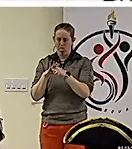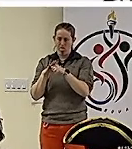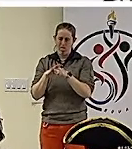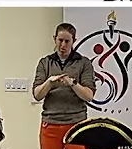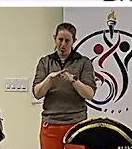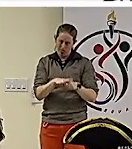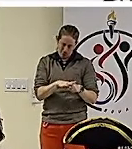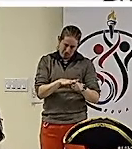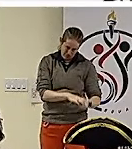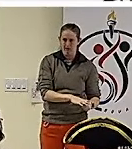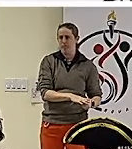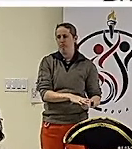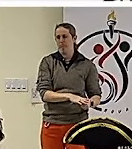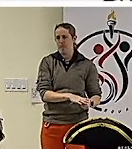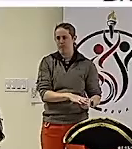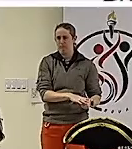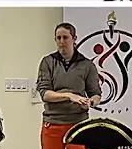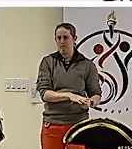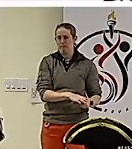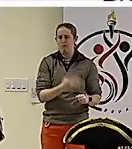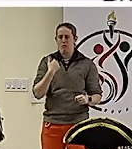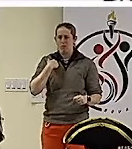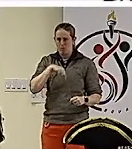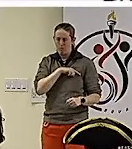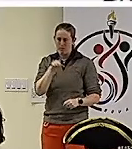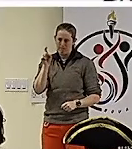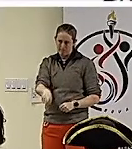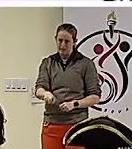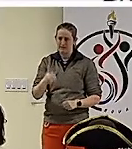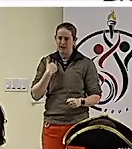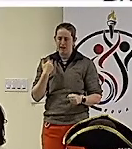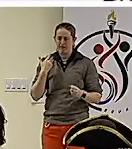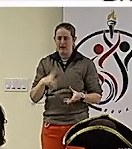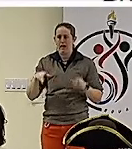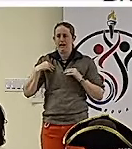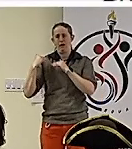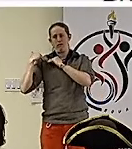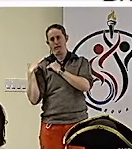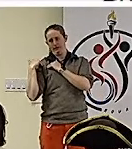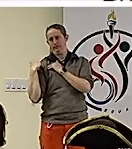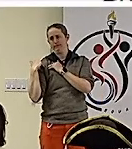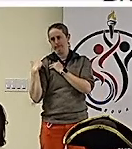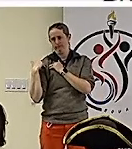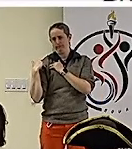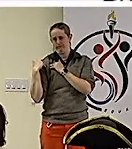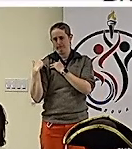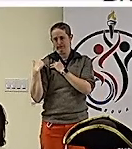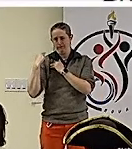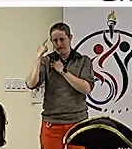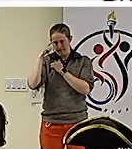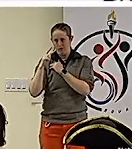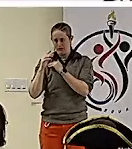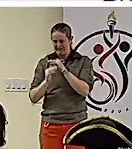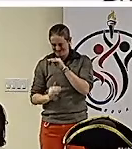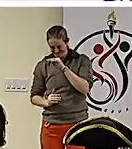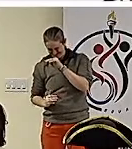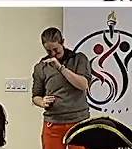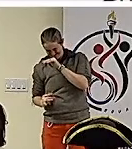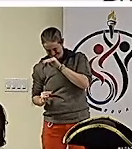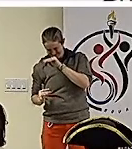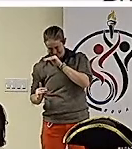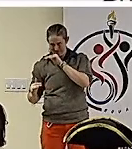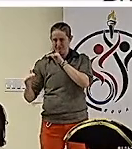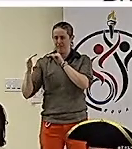need accountability with measurable outcomes. We need accountability with benchmarks. We